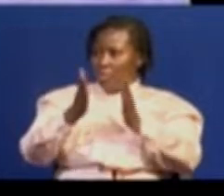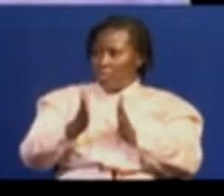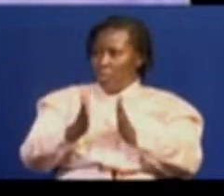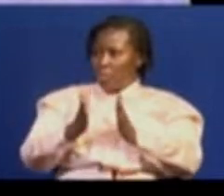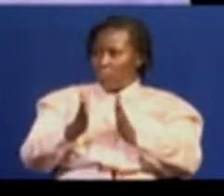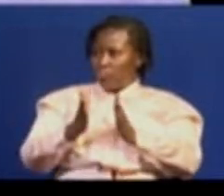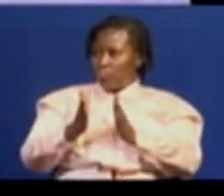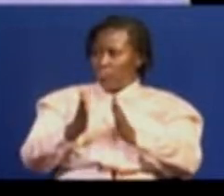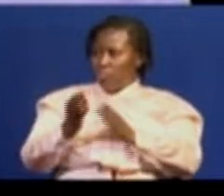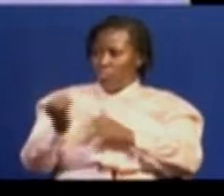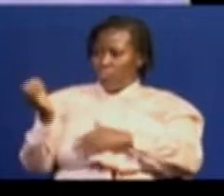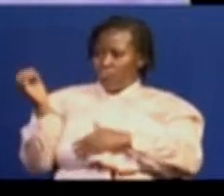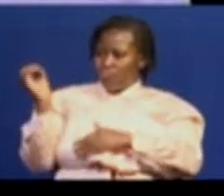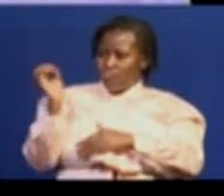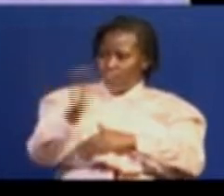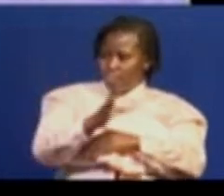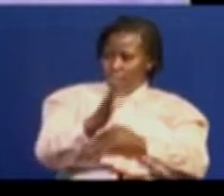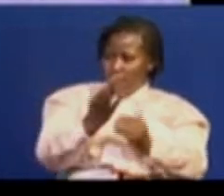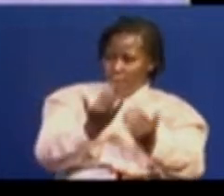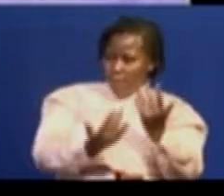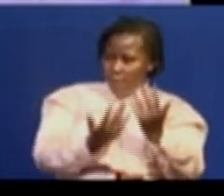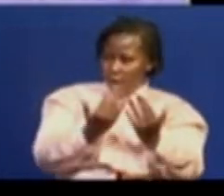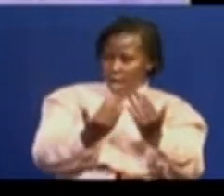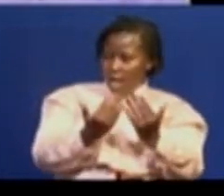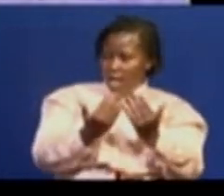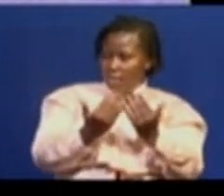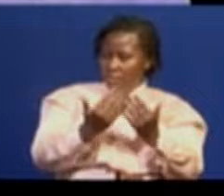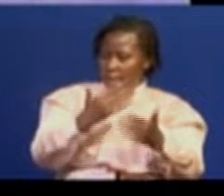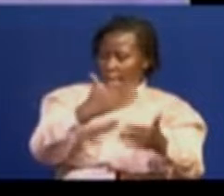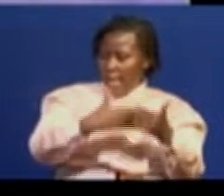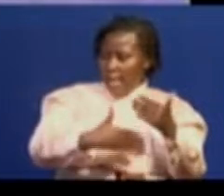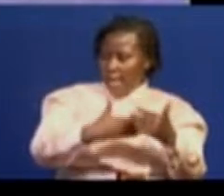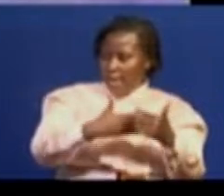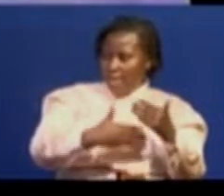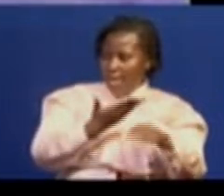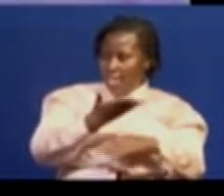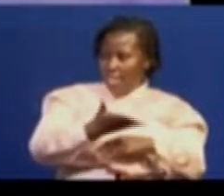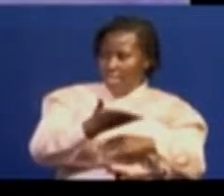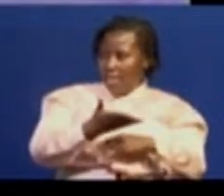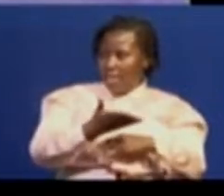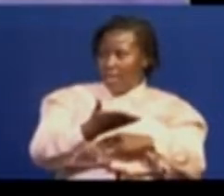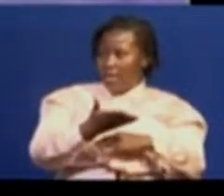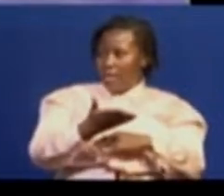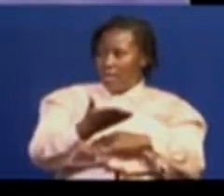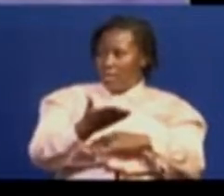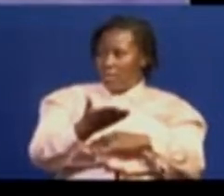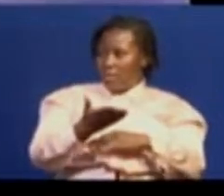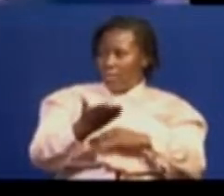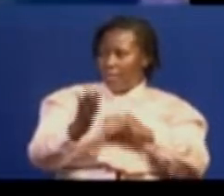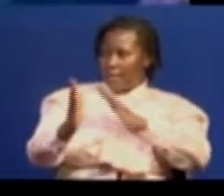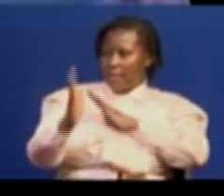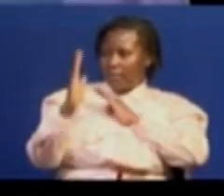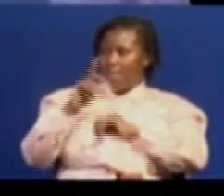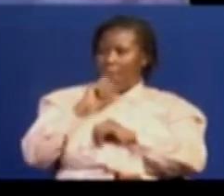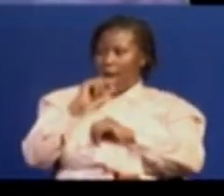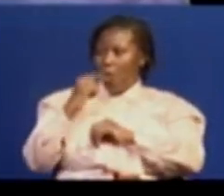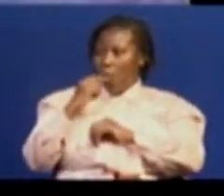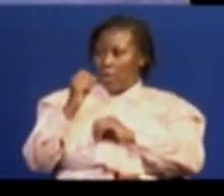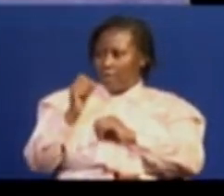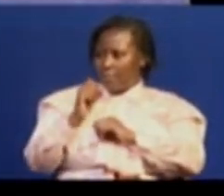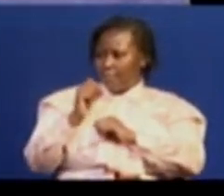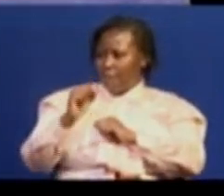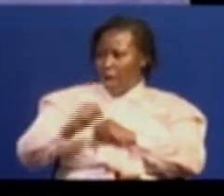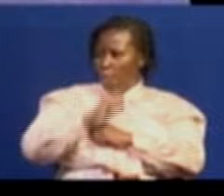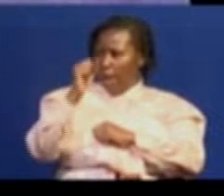the person drew fire through the neighbor, and then the watchman who was